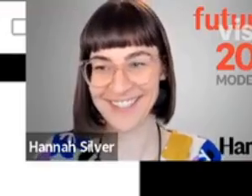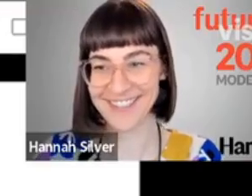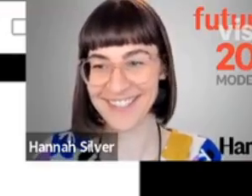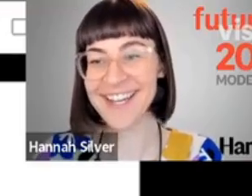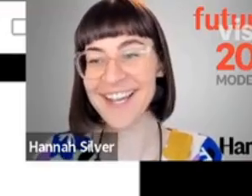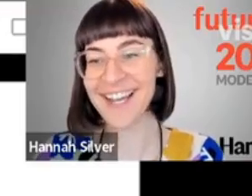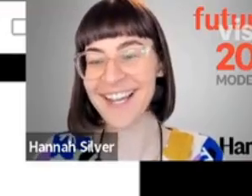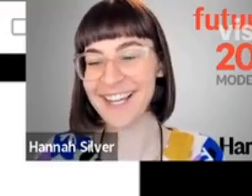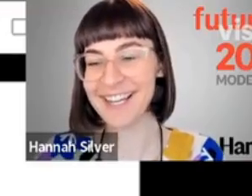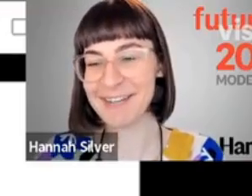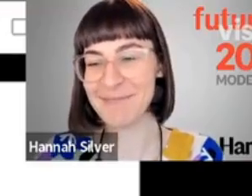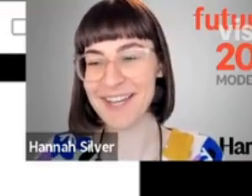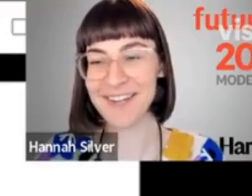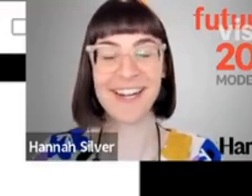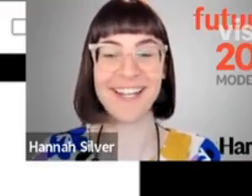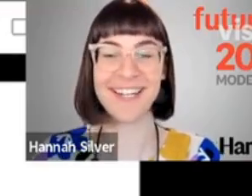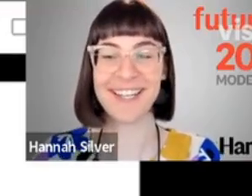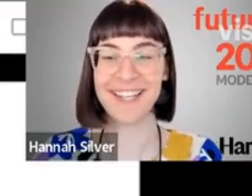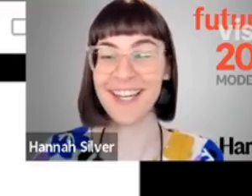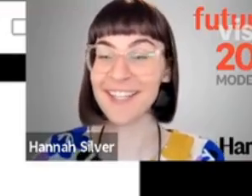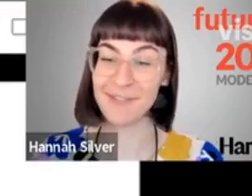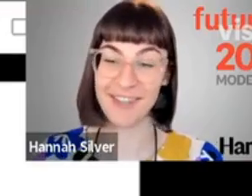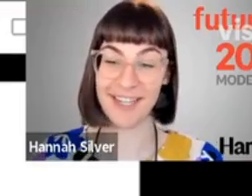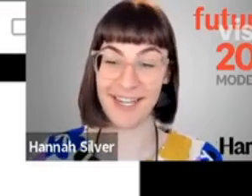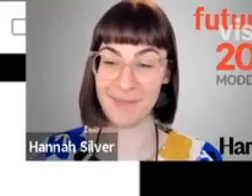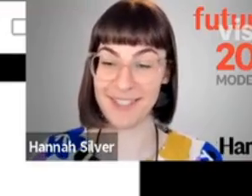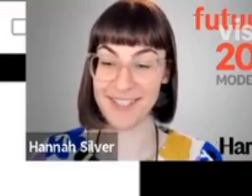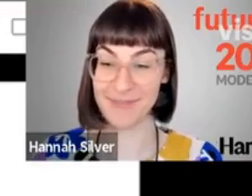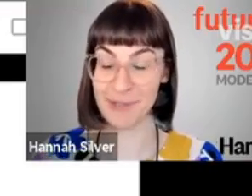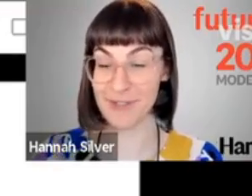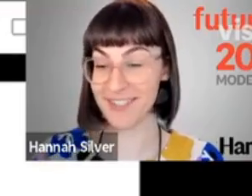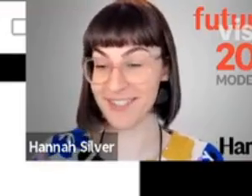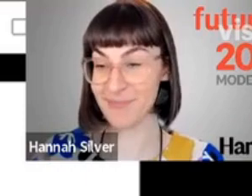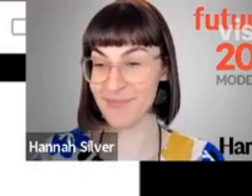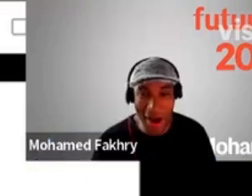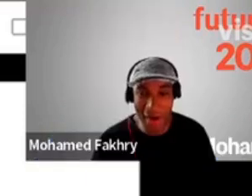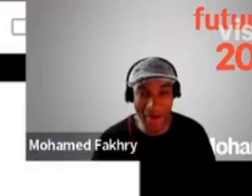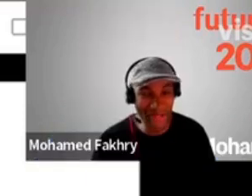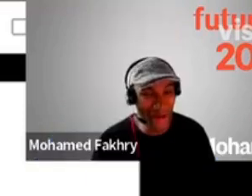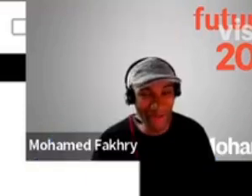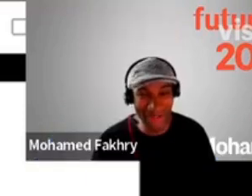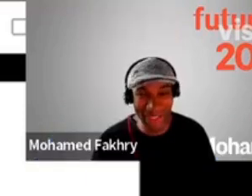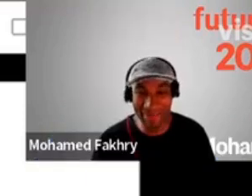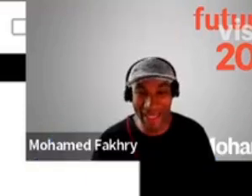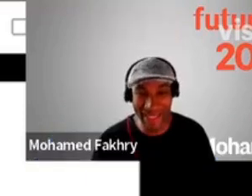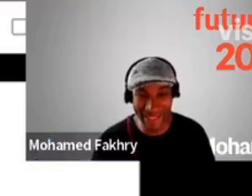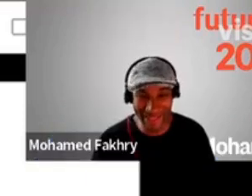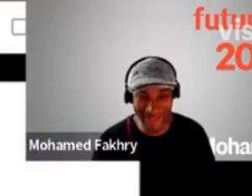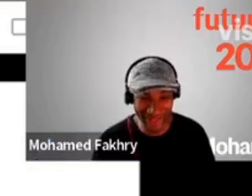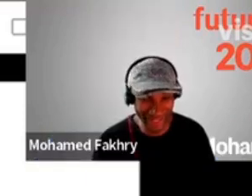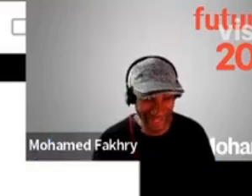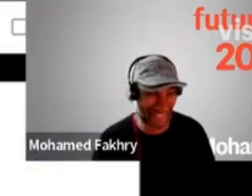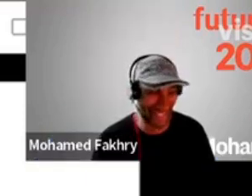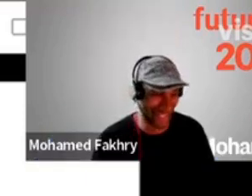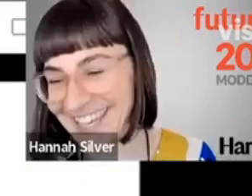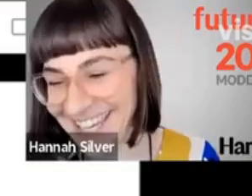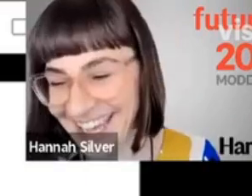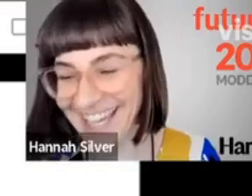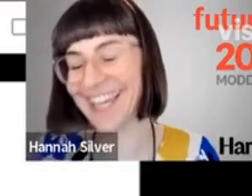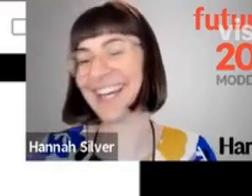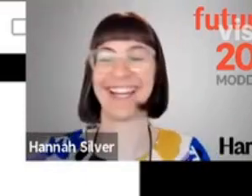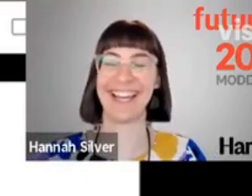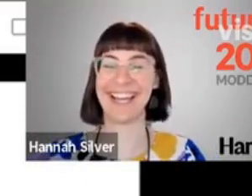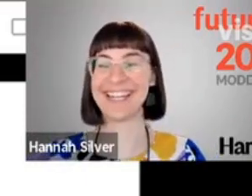So cute. All right. I love when that happens personally. No, it's my little sister. Oh,